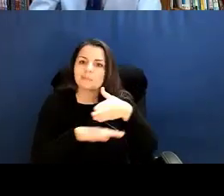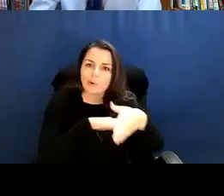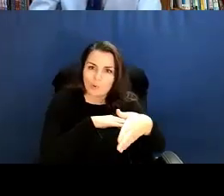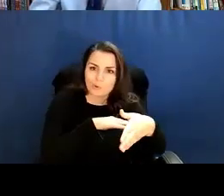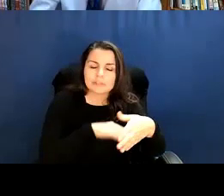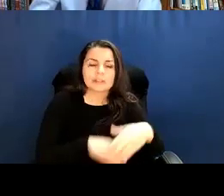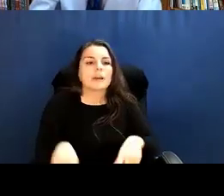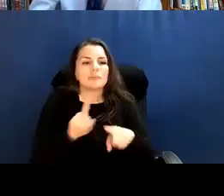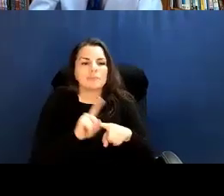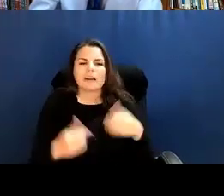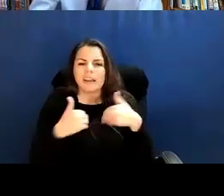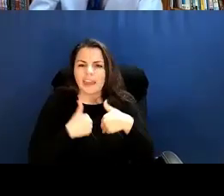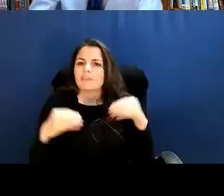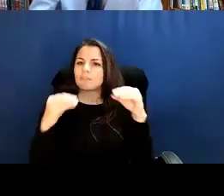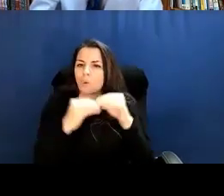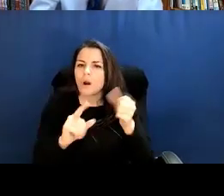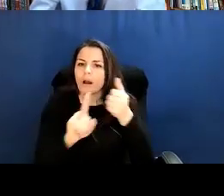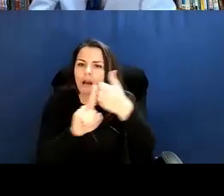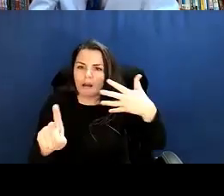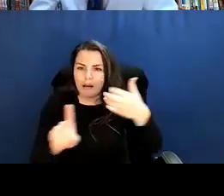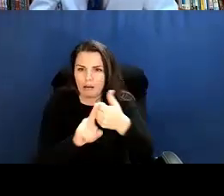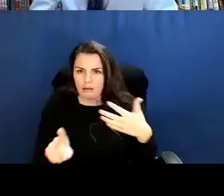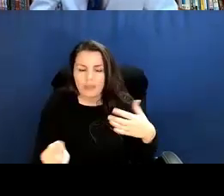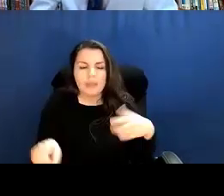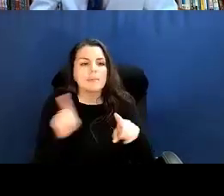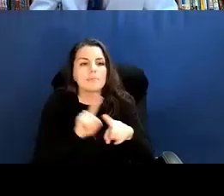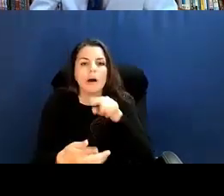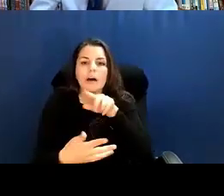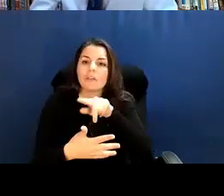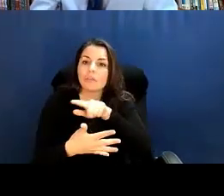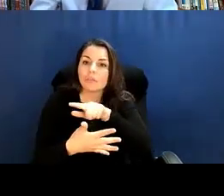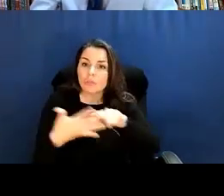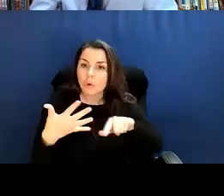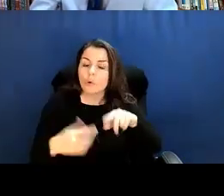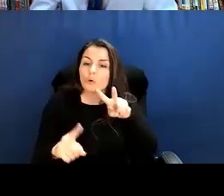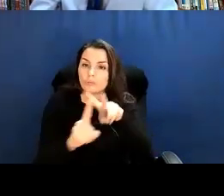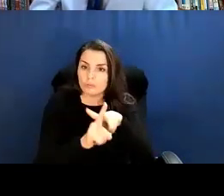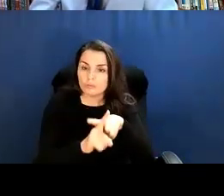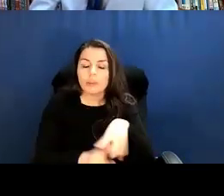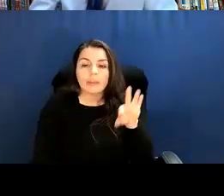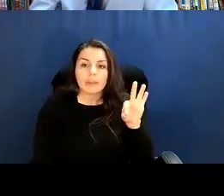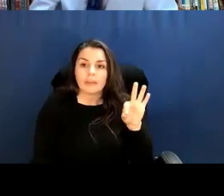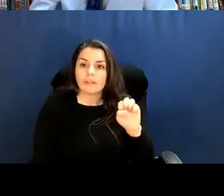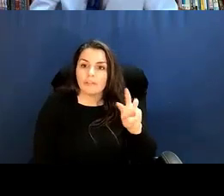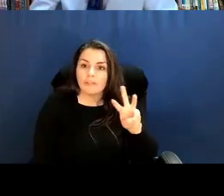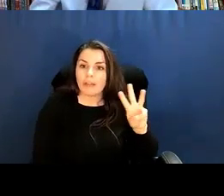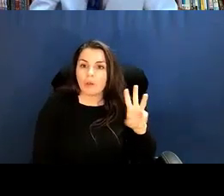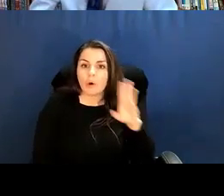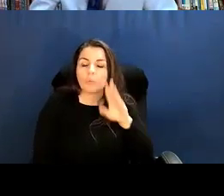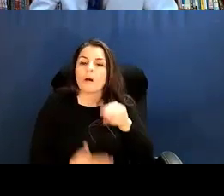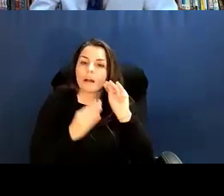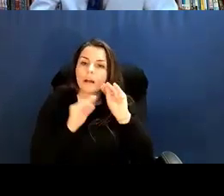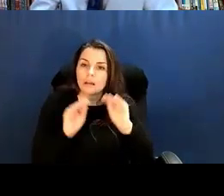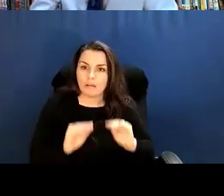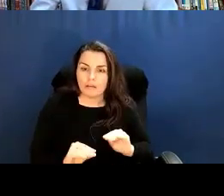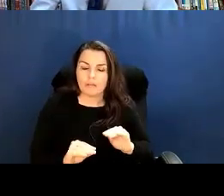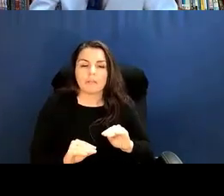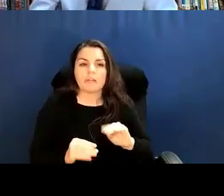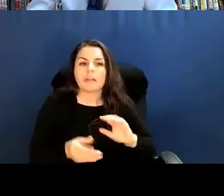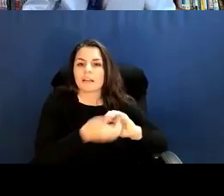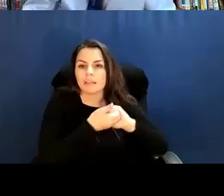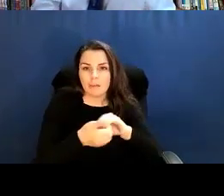those in a minute. But basically, these are applications that a fellow would put together in partnership with their